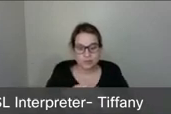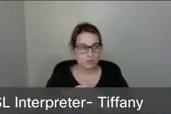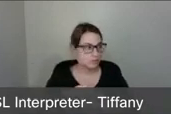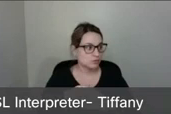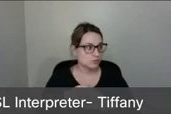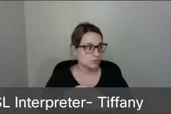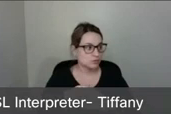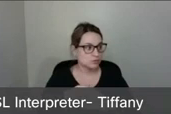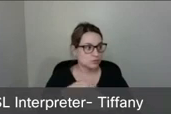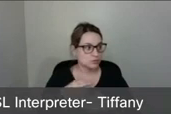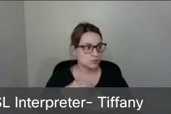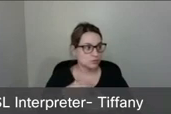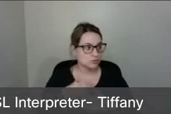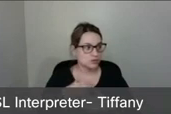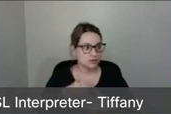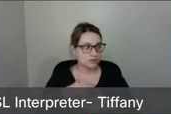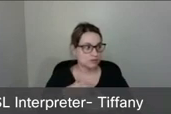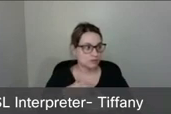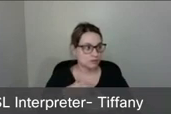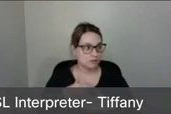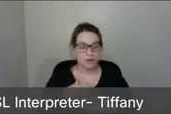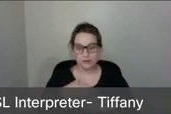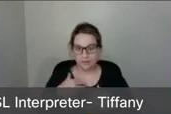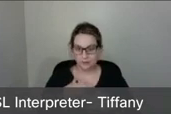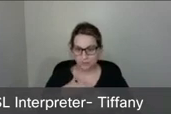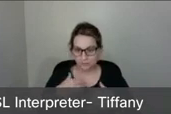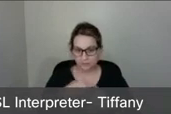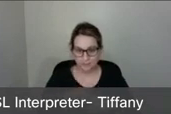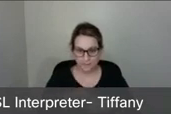listening to what I had to say tonight. Thank you.